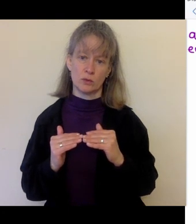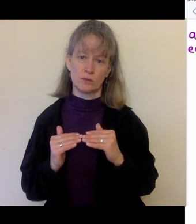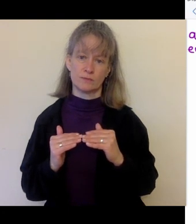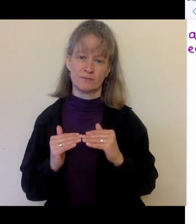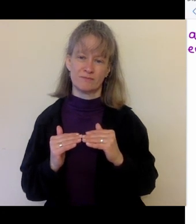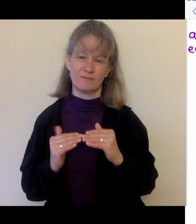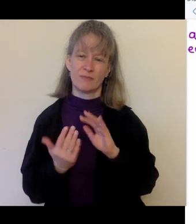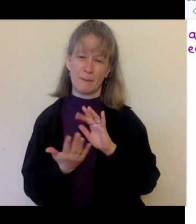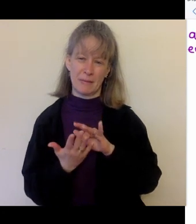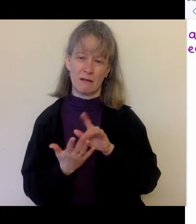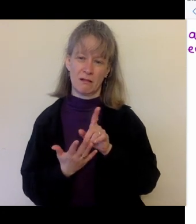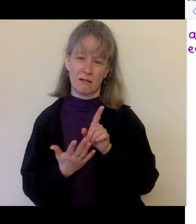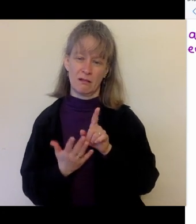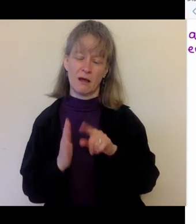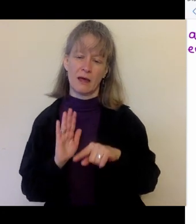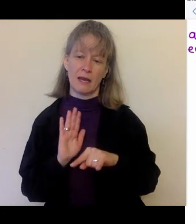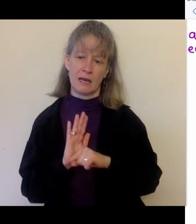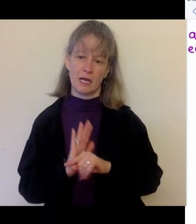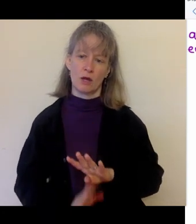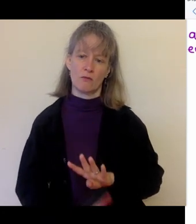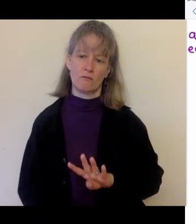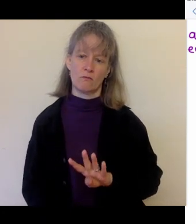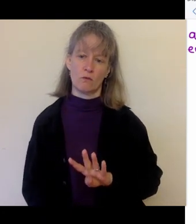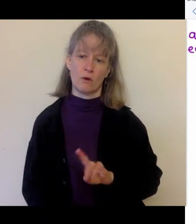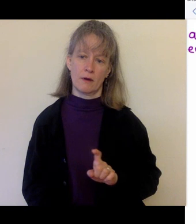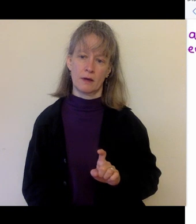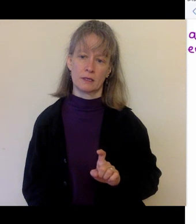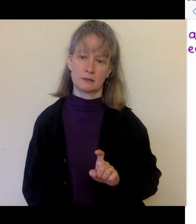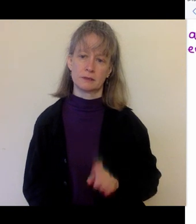negative 4x.